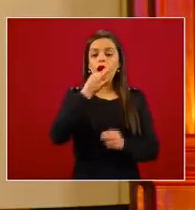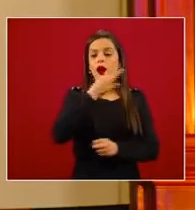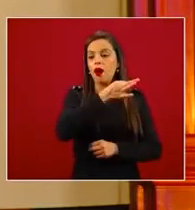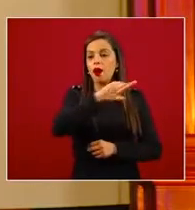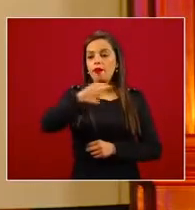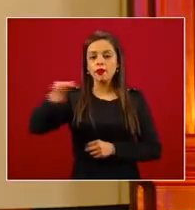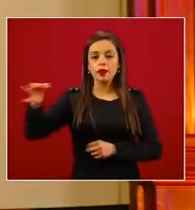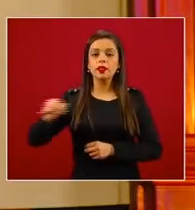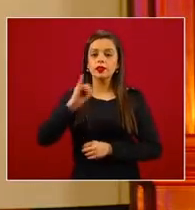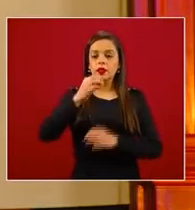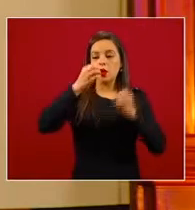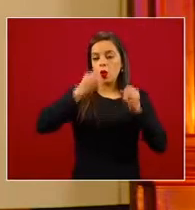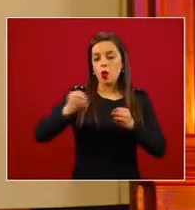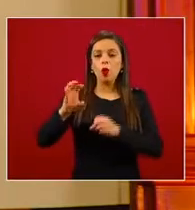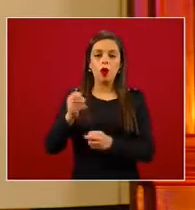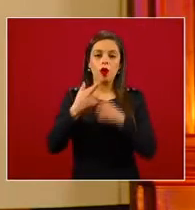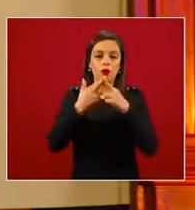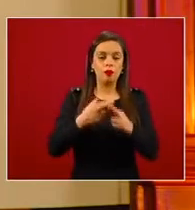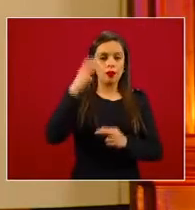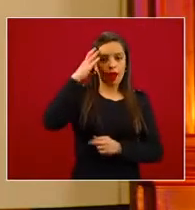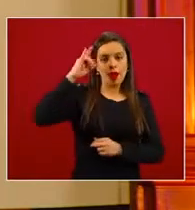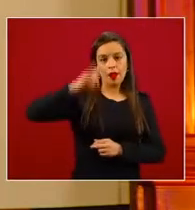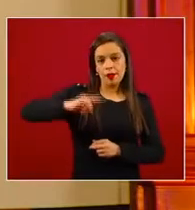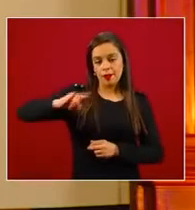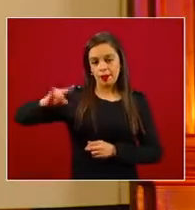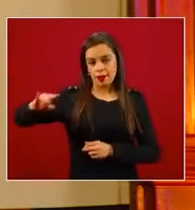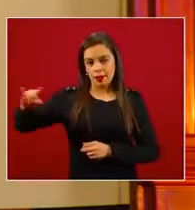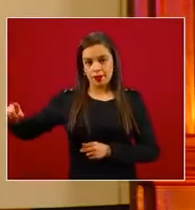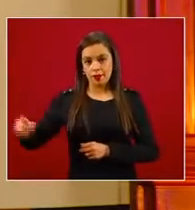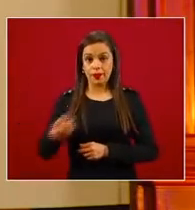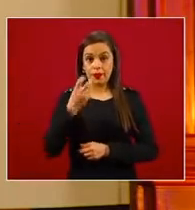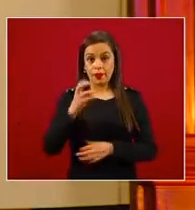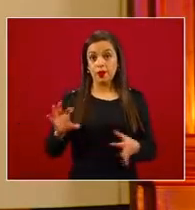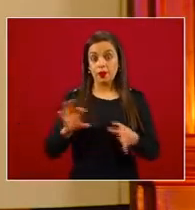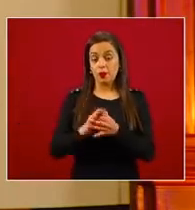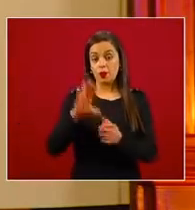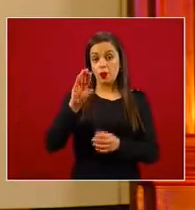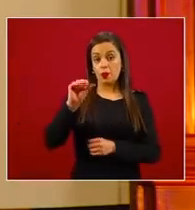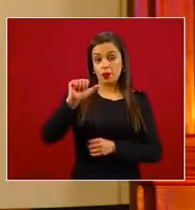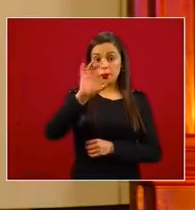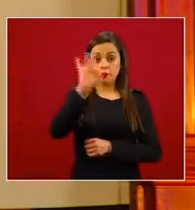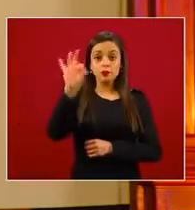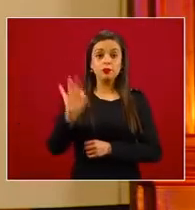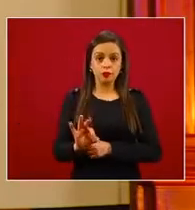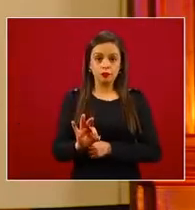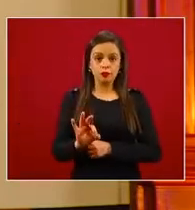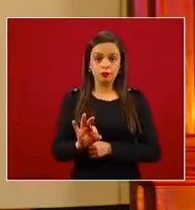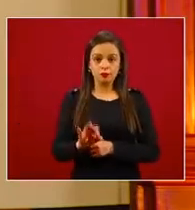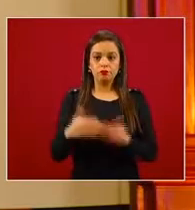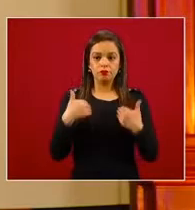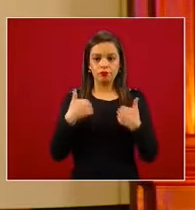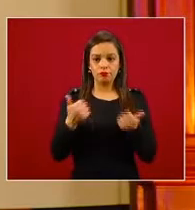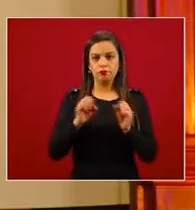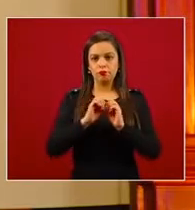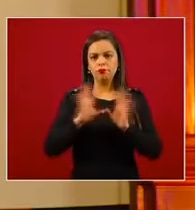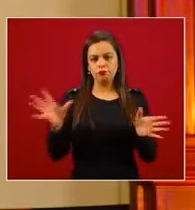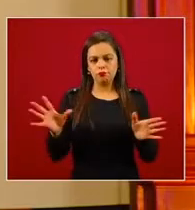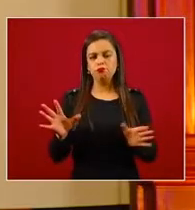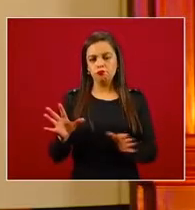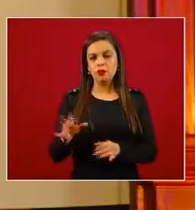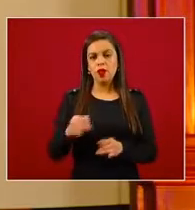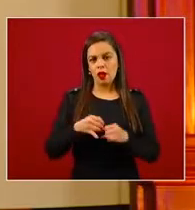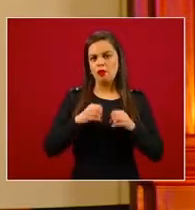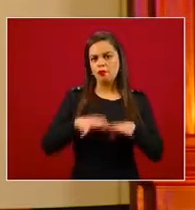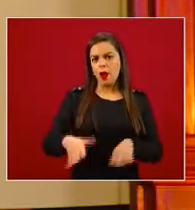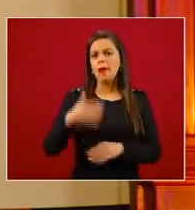units that have had notified that they are either available or occupied. And with this 96%, we can